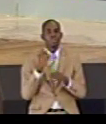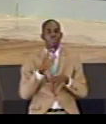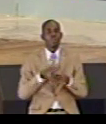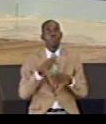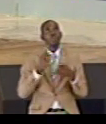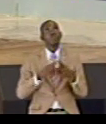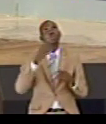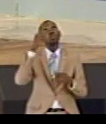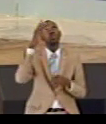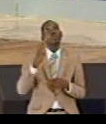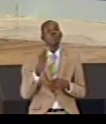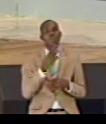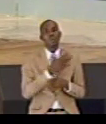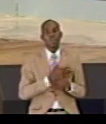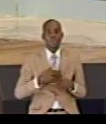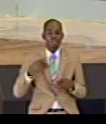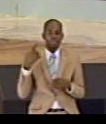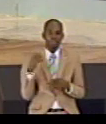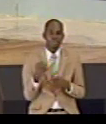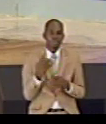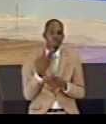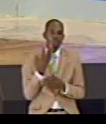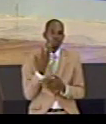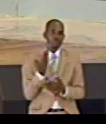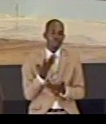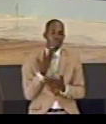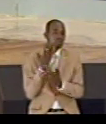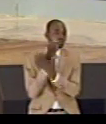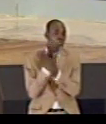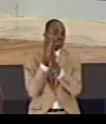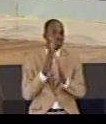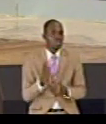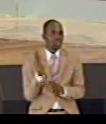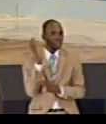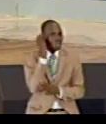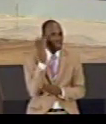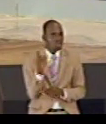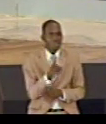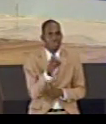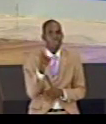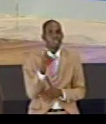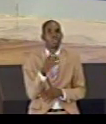God. And the prisoners had them. And